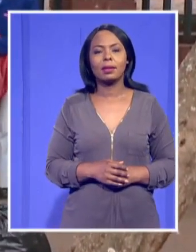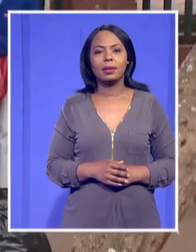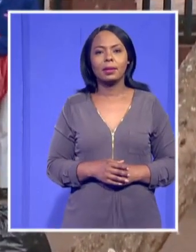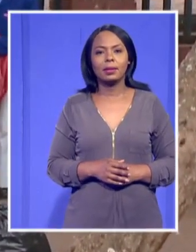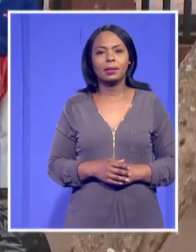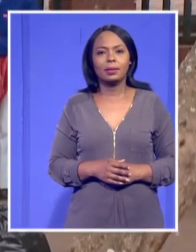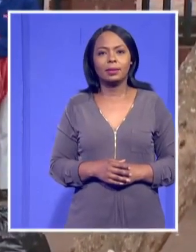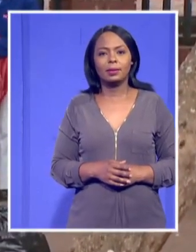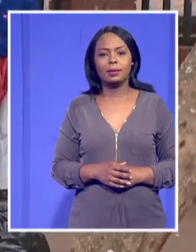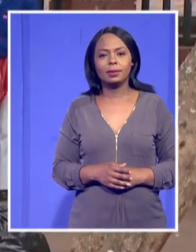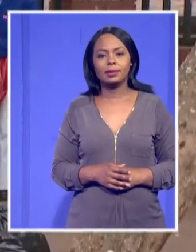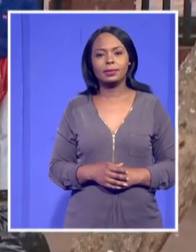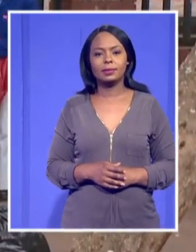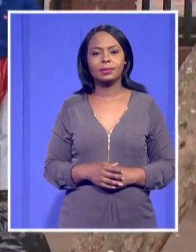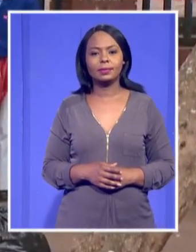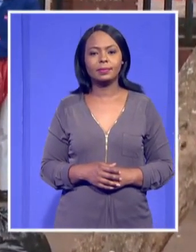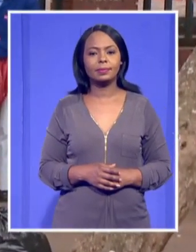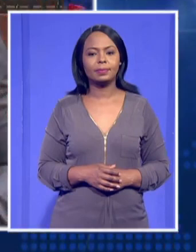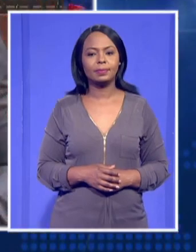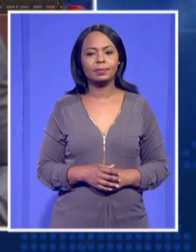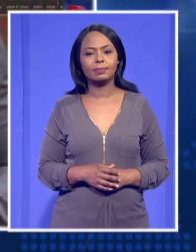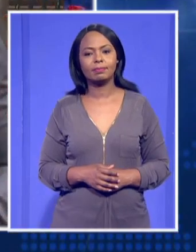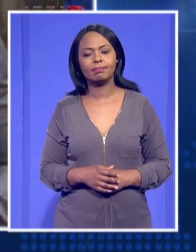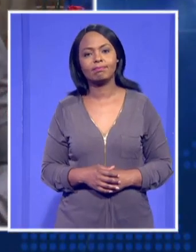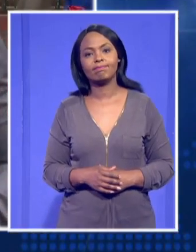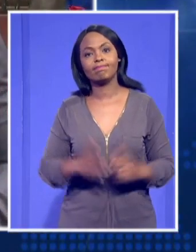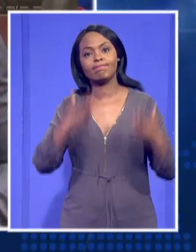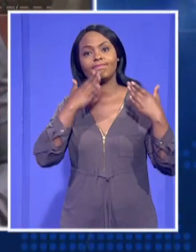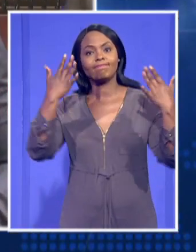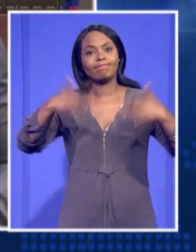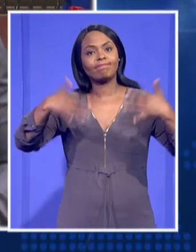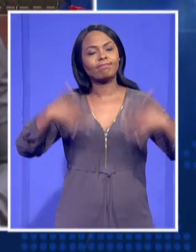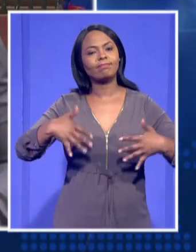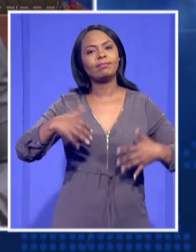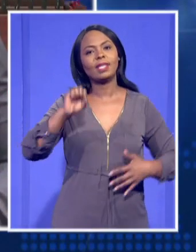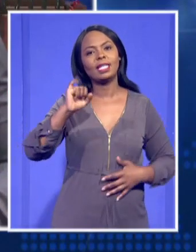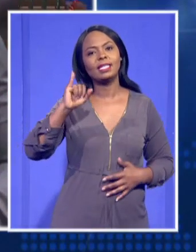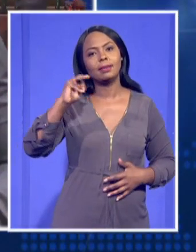go inside the courtroom. Thank you so much. Simphiwe,